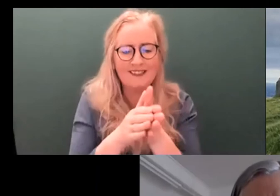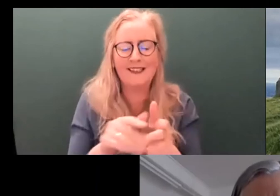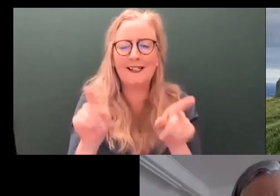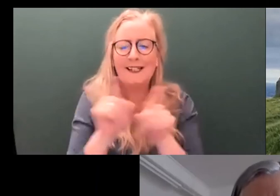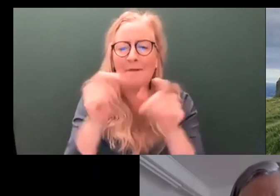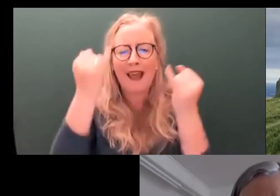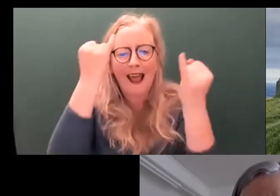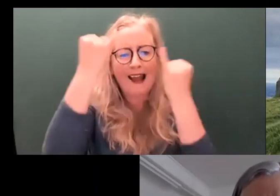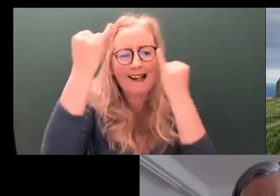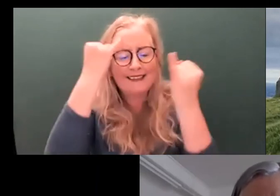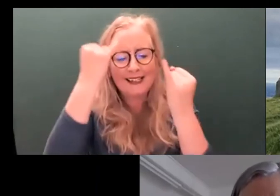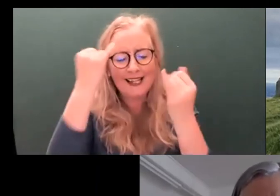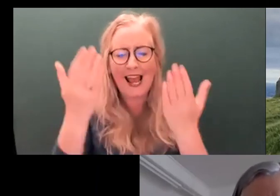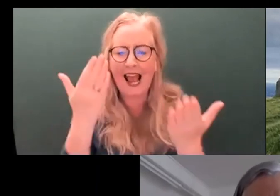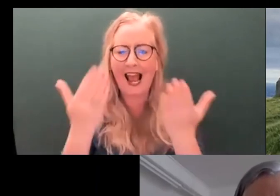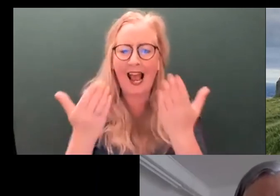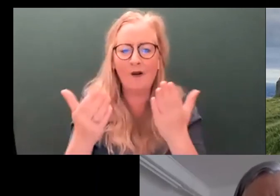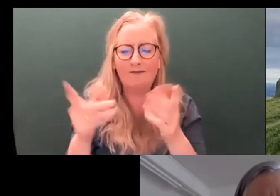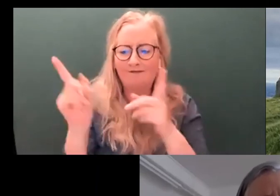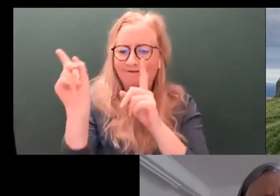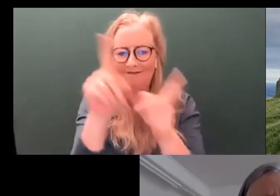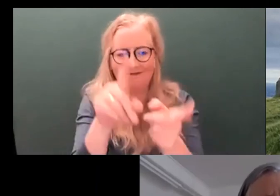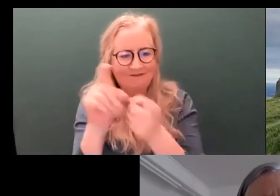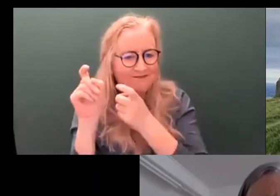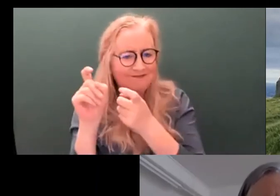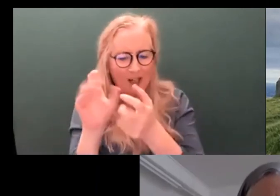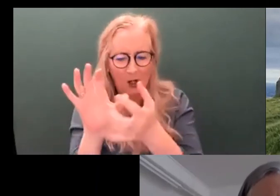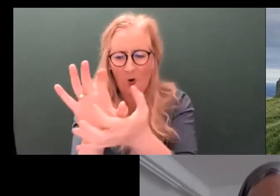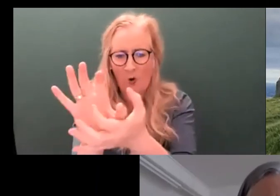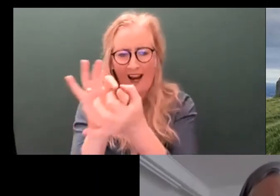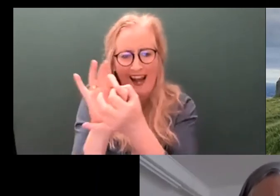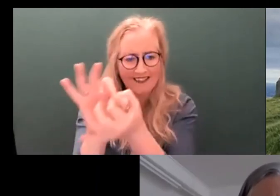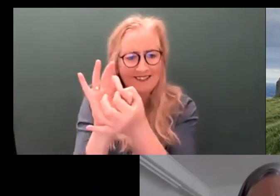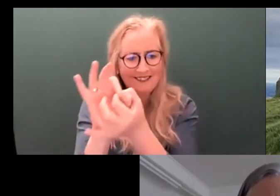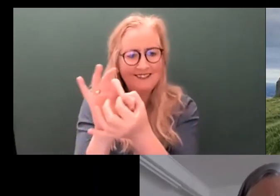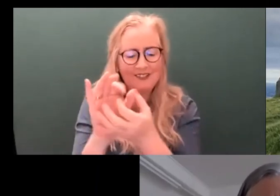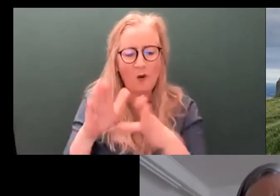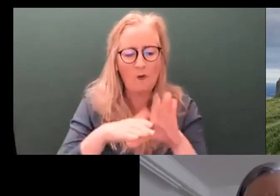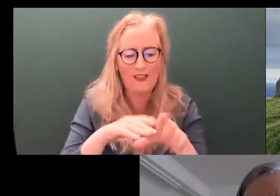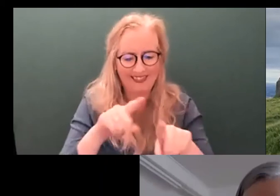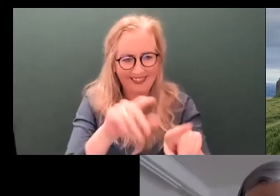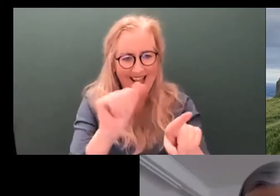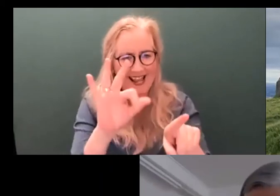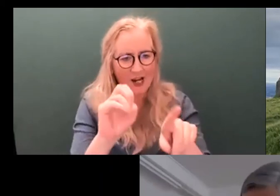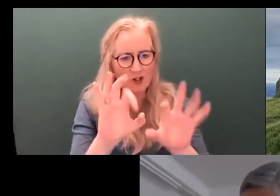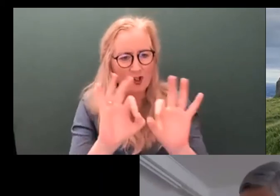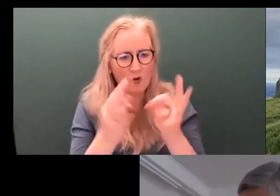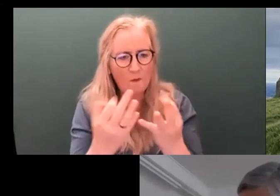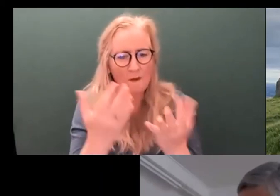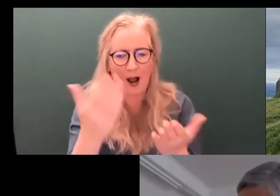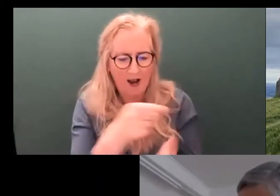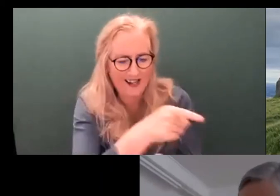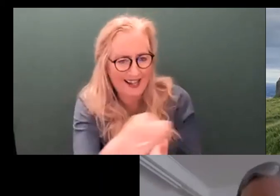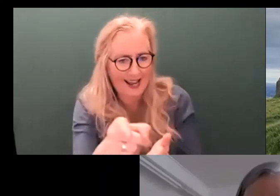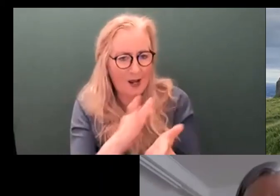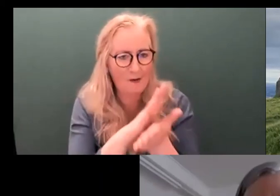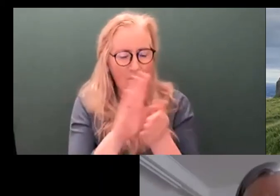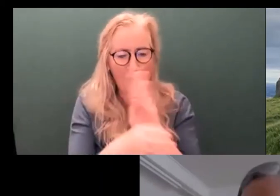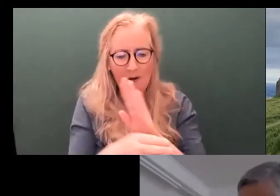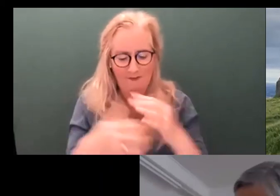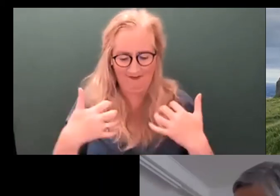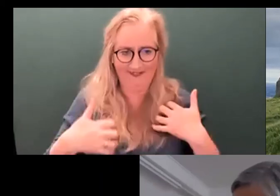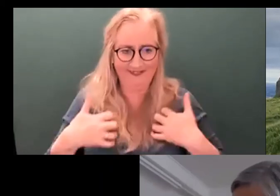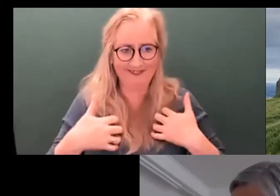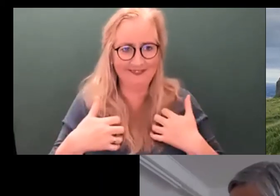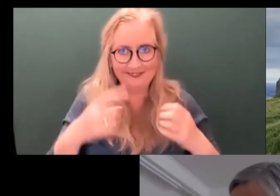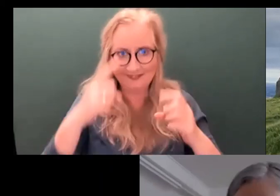of how do you connect with that age group? How do you fire their imagination? And I think you put it very well,